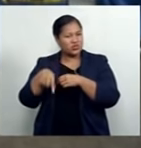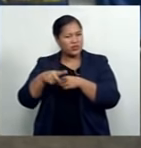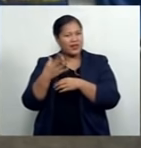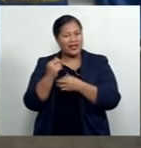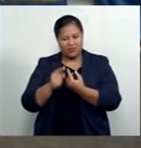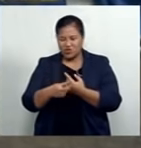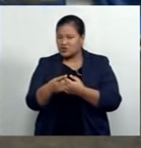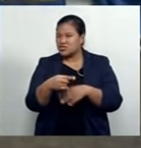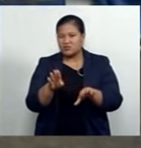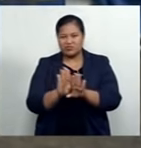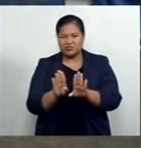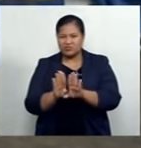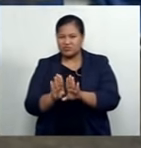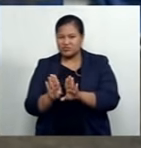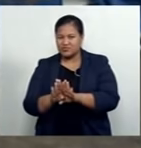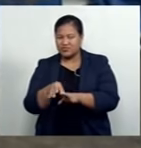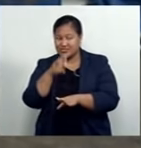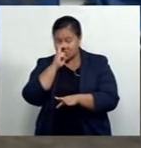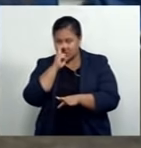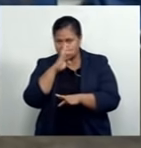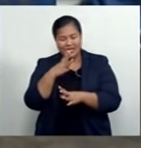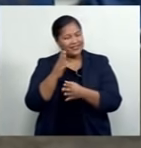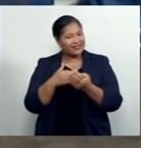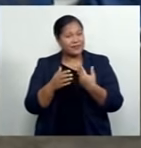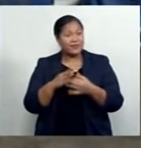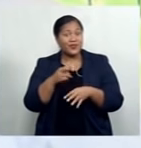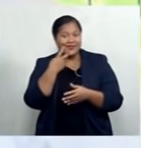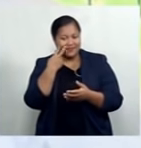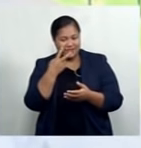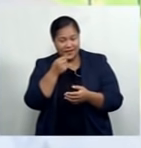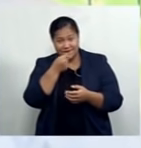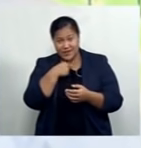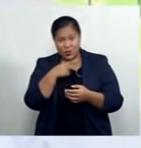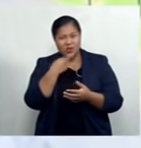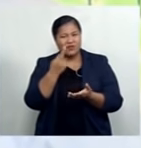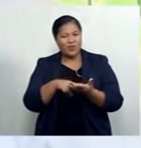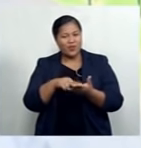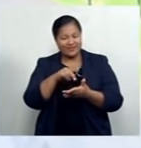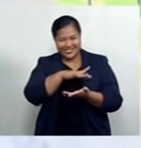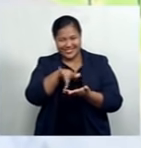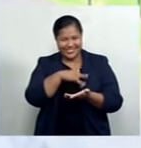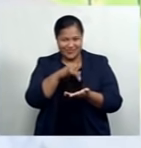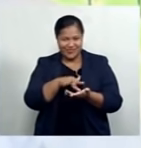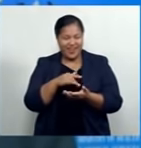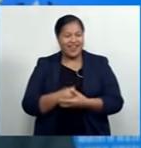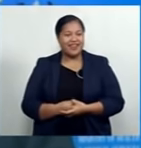lockdown measures despite fewer cases now reported from the central division.